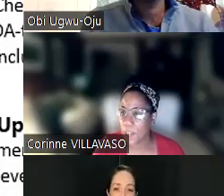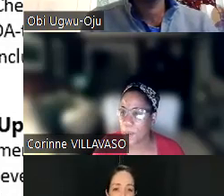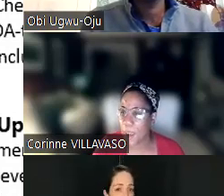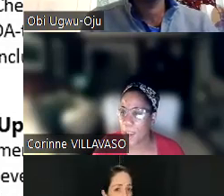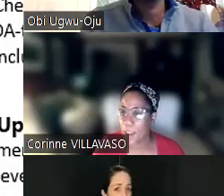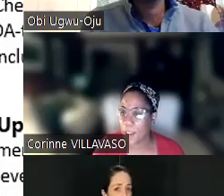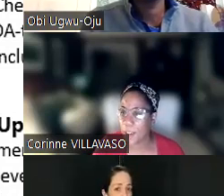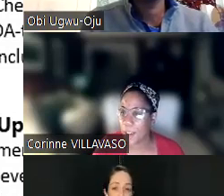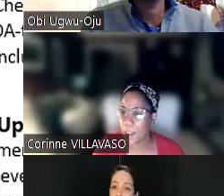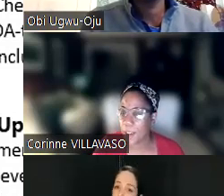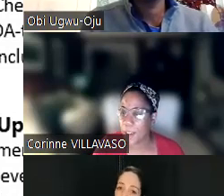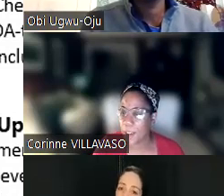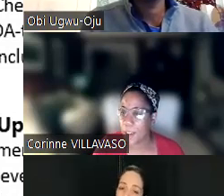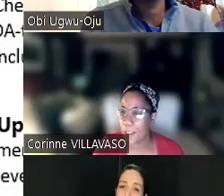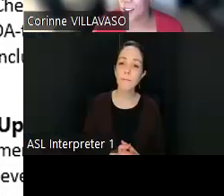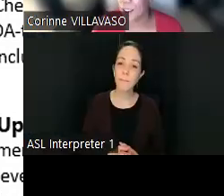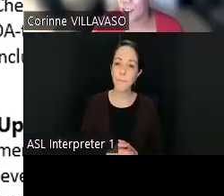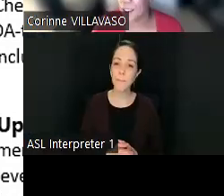questions, feedback?